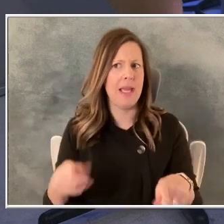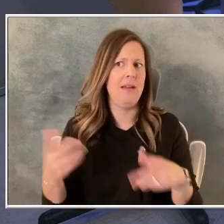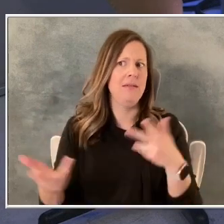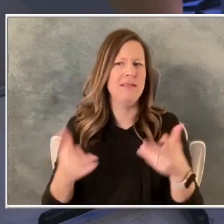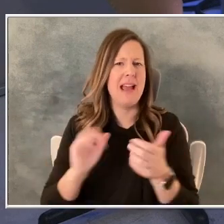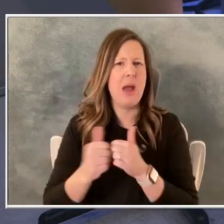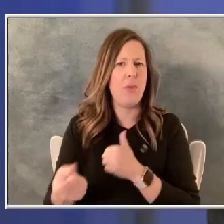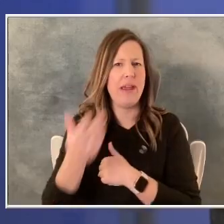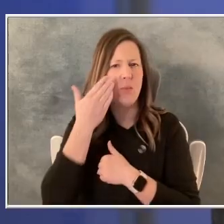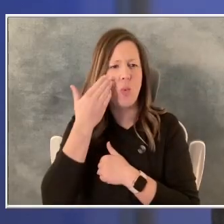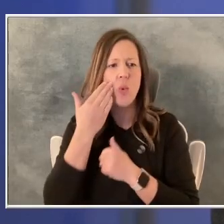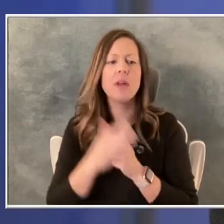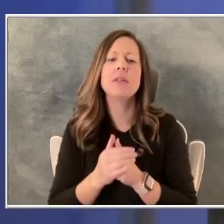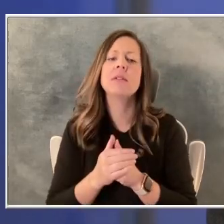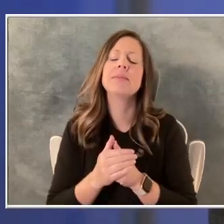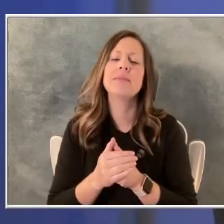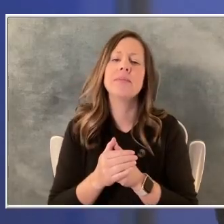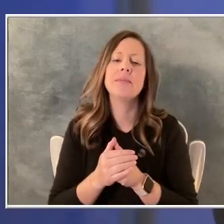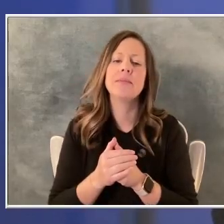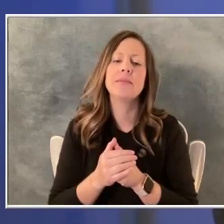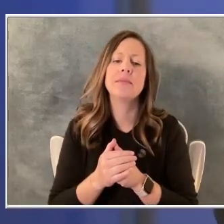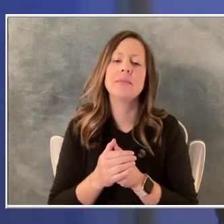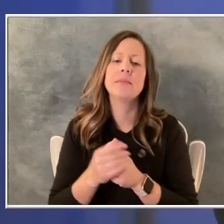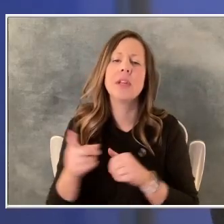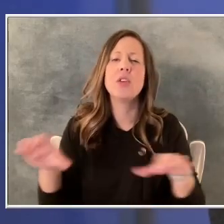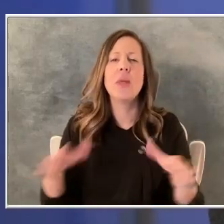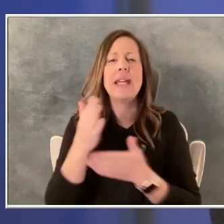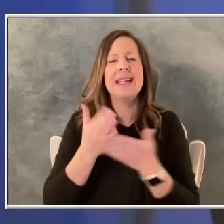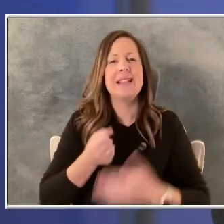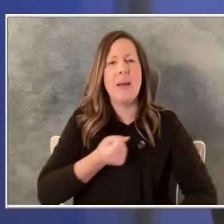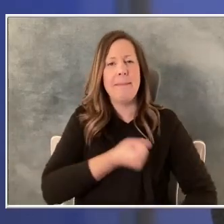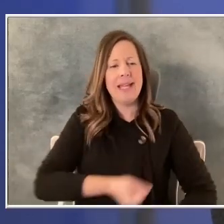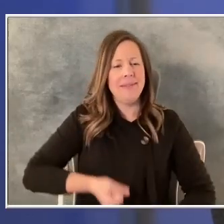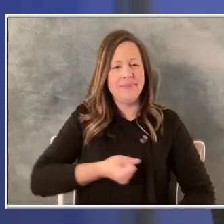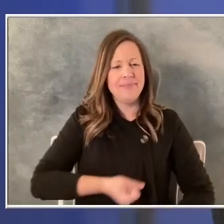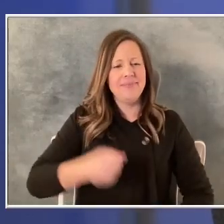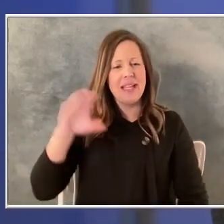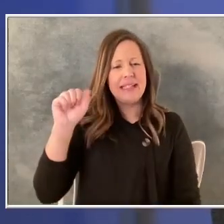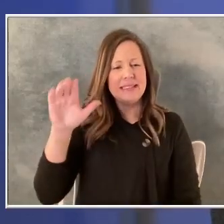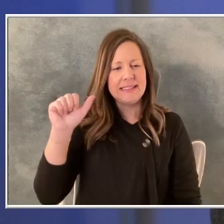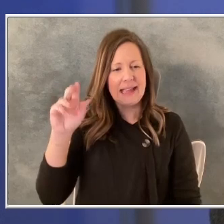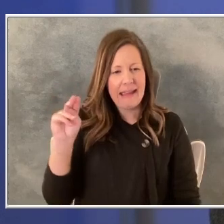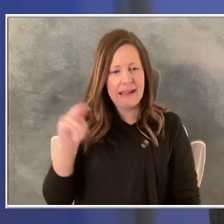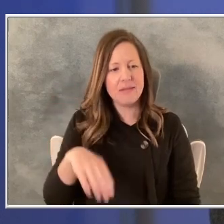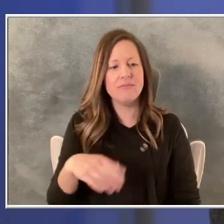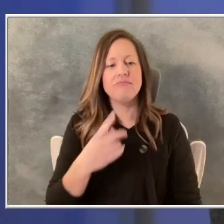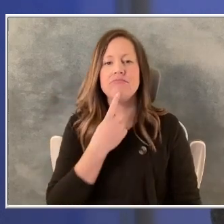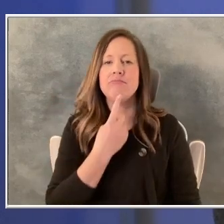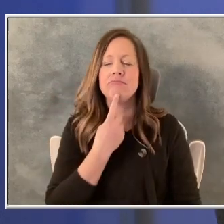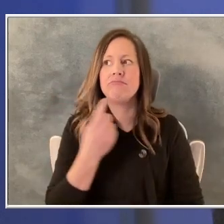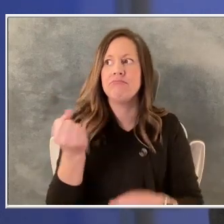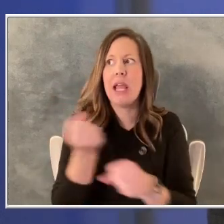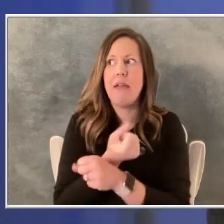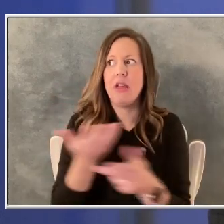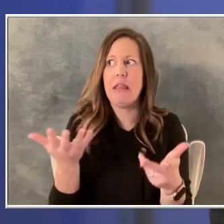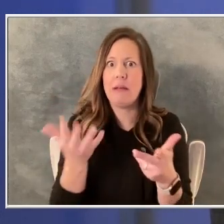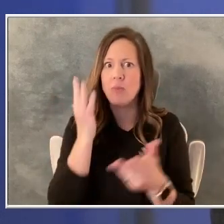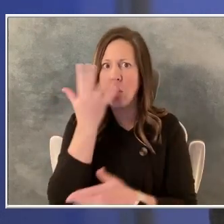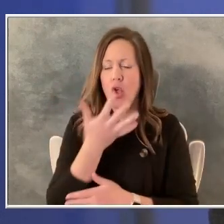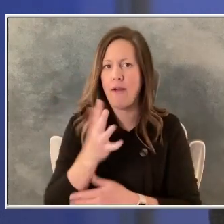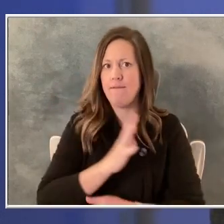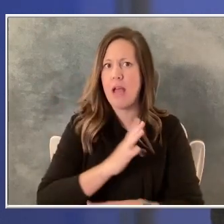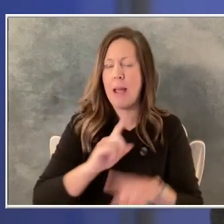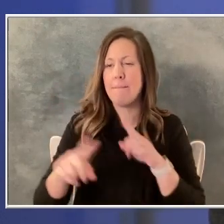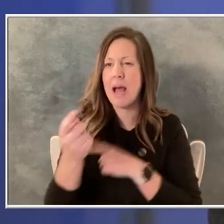did some scans on my stomach area, and they said that everything looked okay except for that I had a slightly